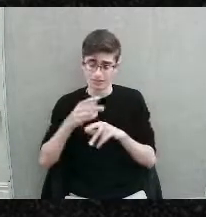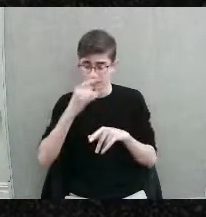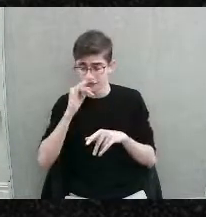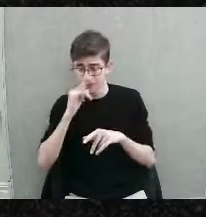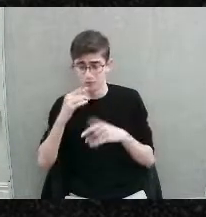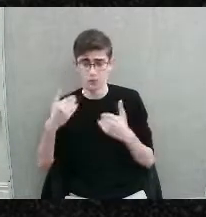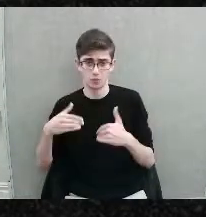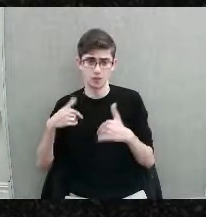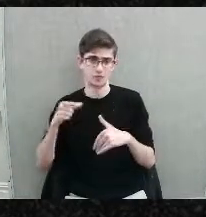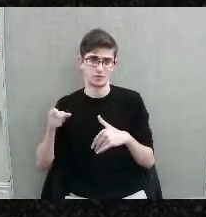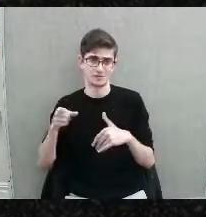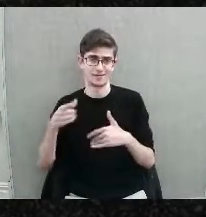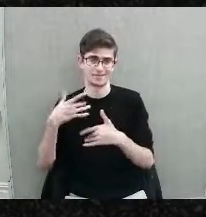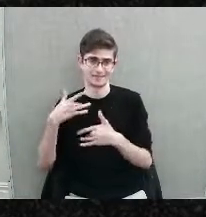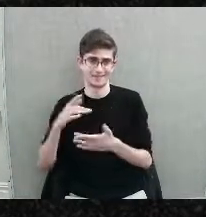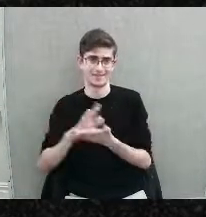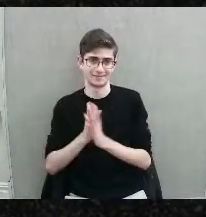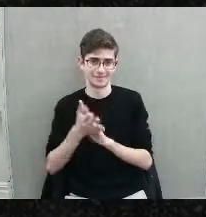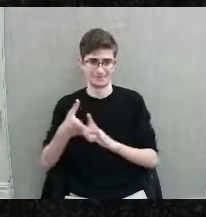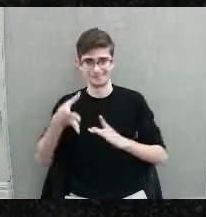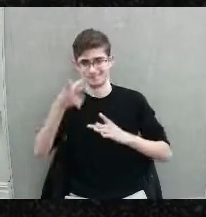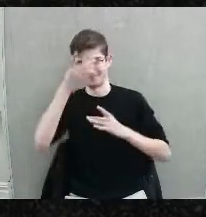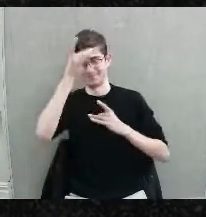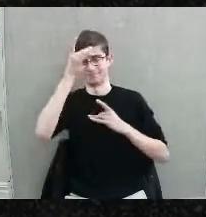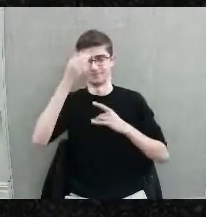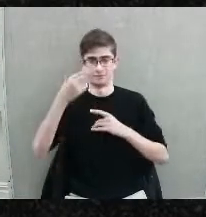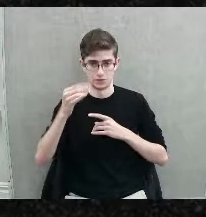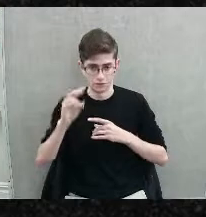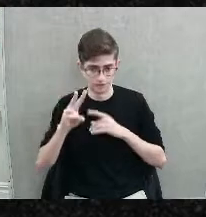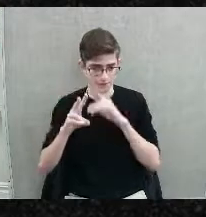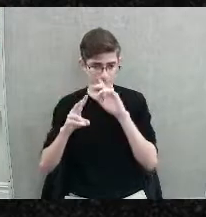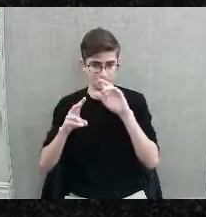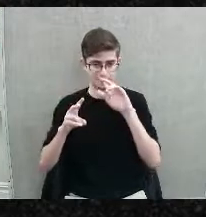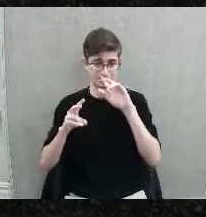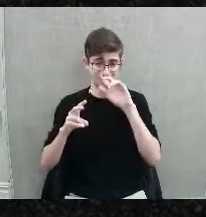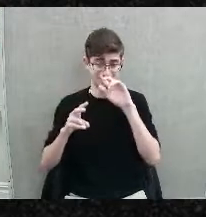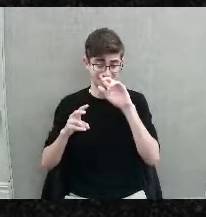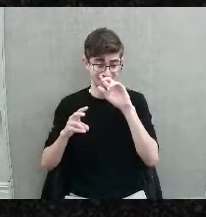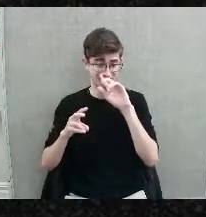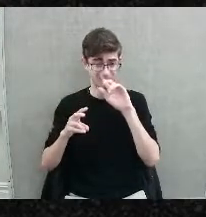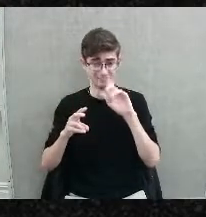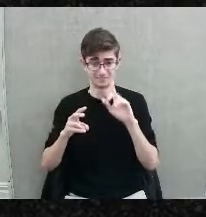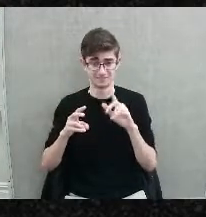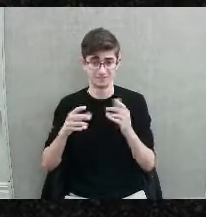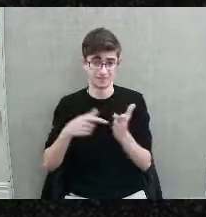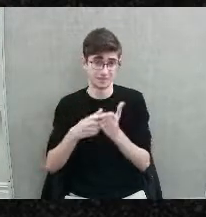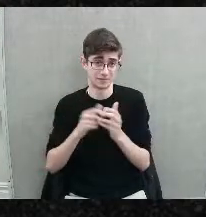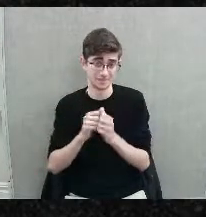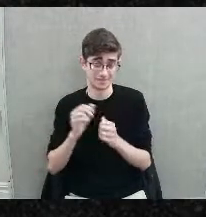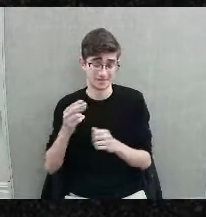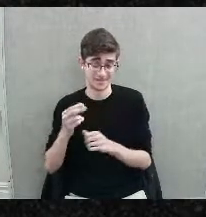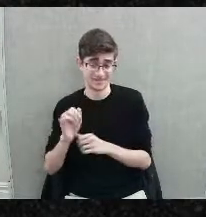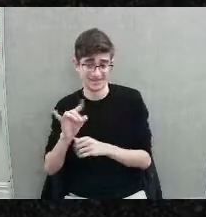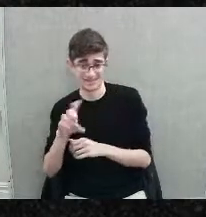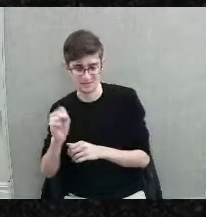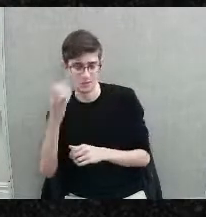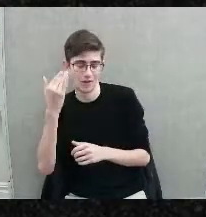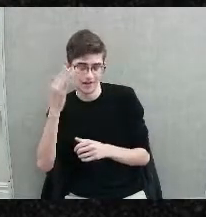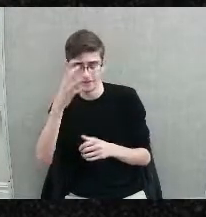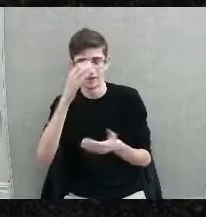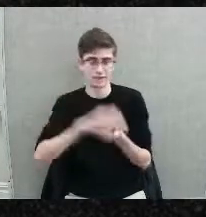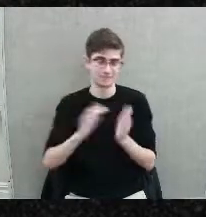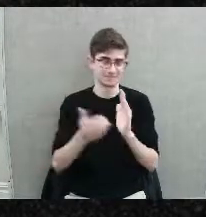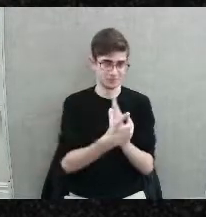to come with very untimely diagnosis and sometimes with AIDS. So what I'm saying is